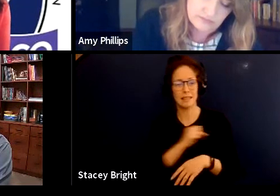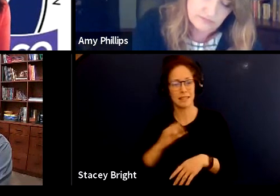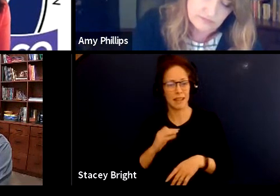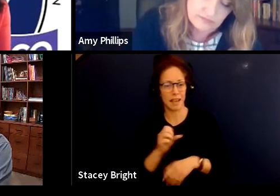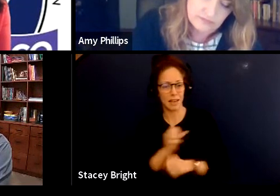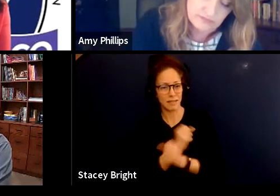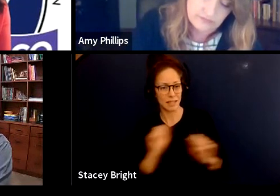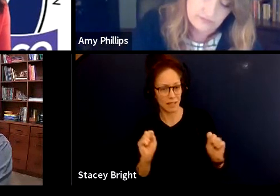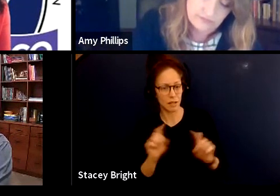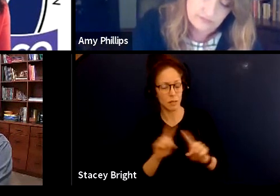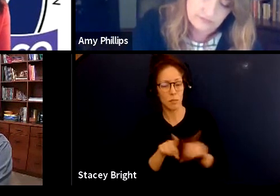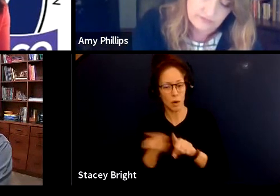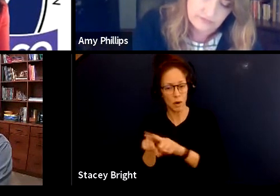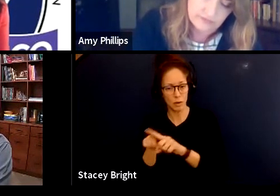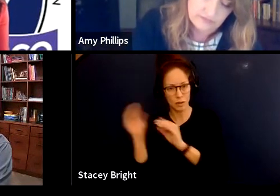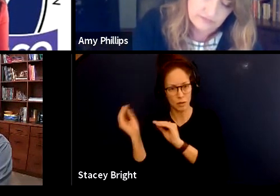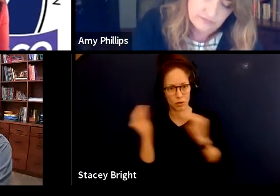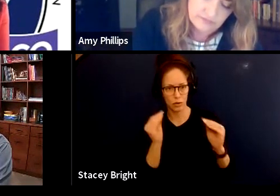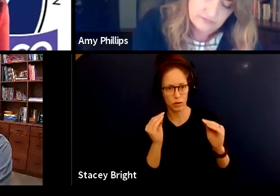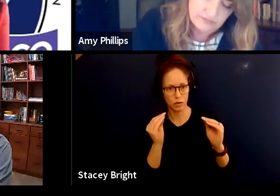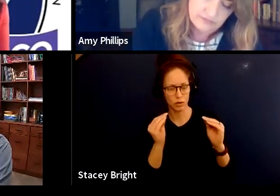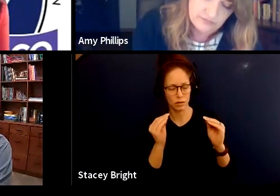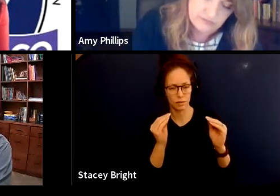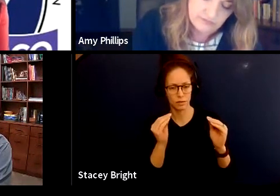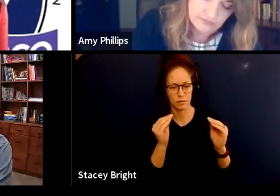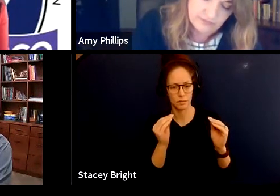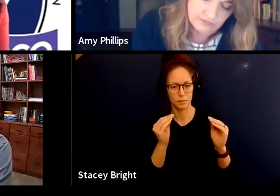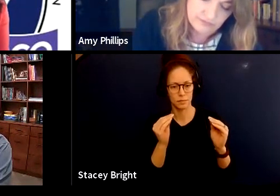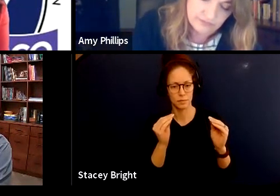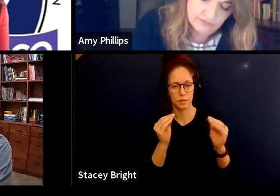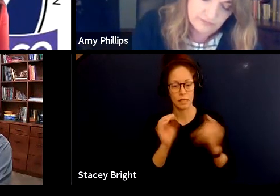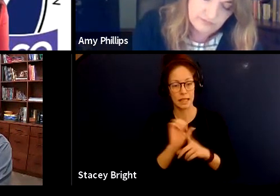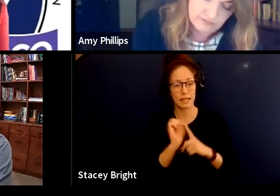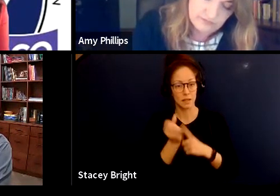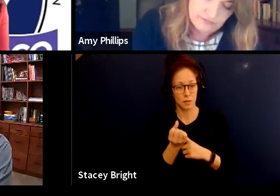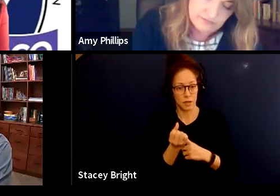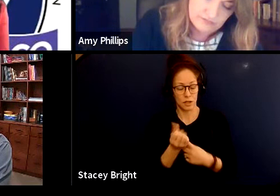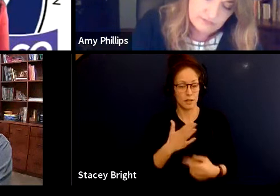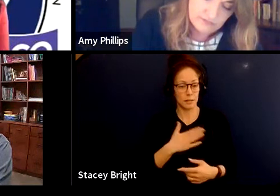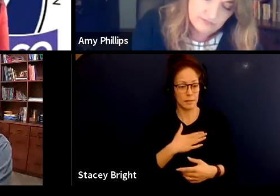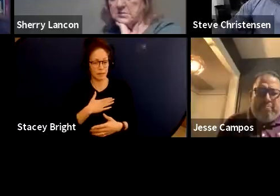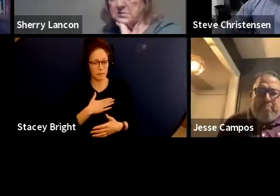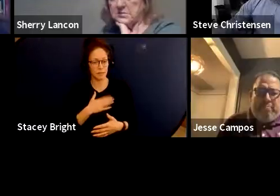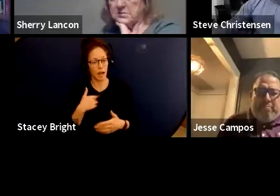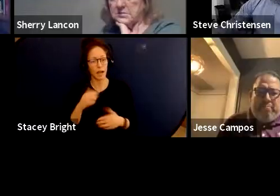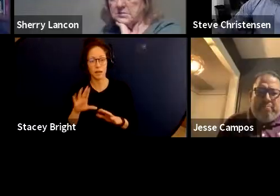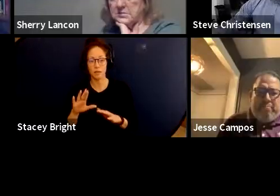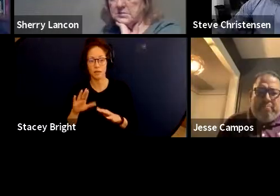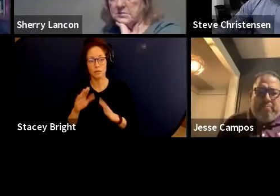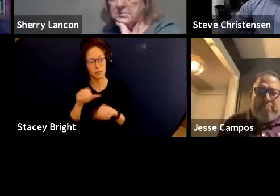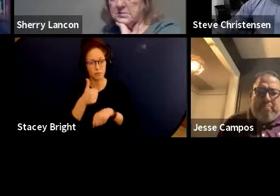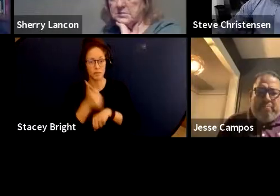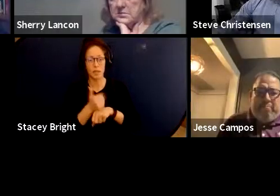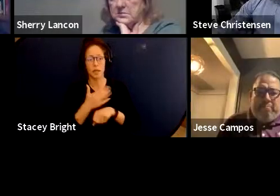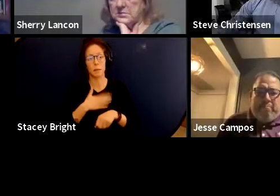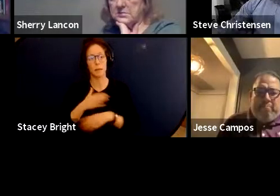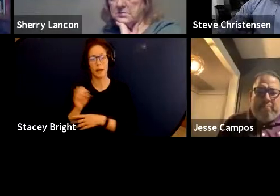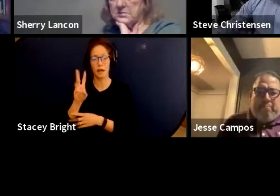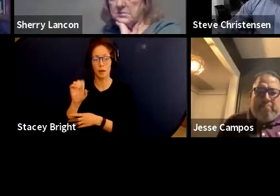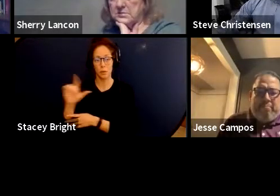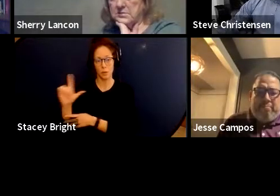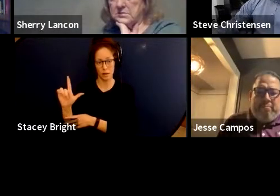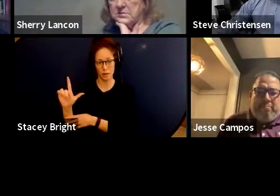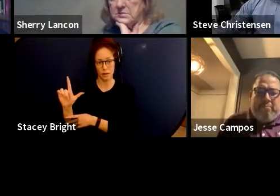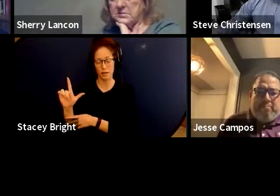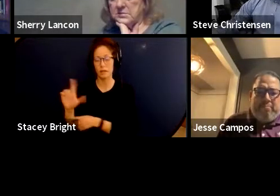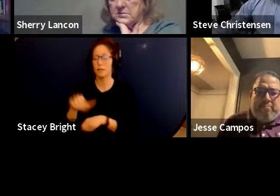continuity of instruction. As a result of the situation, I have prepared my will, including durable